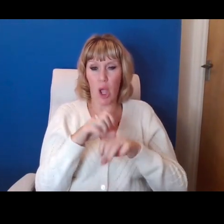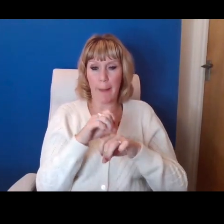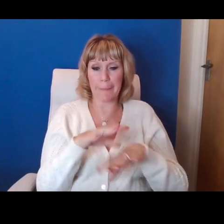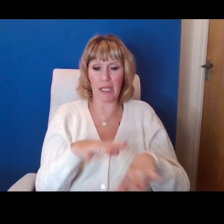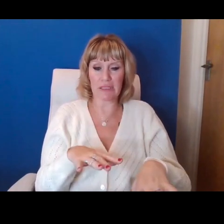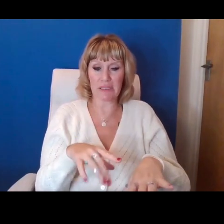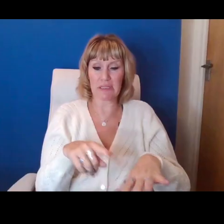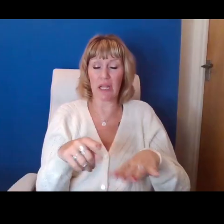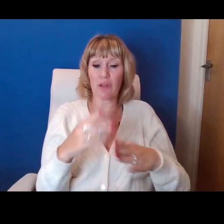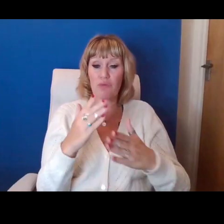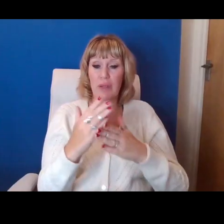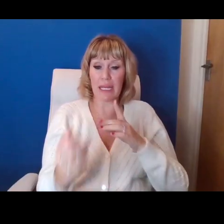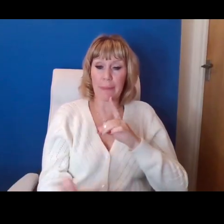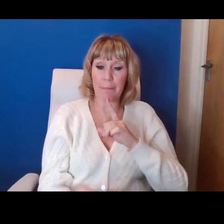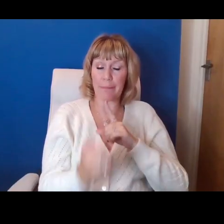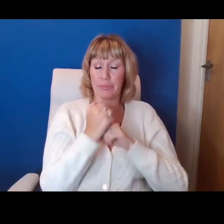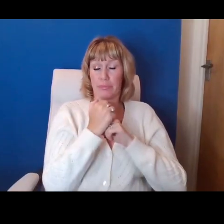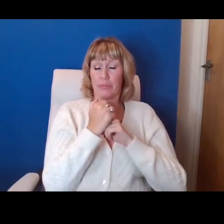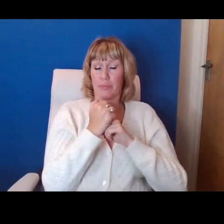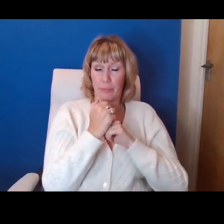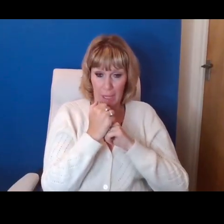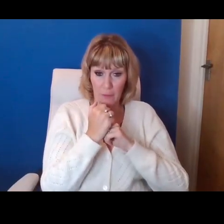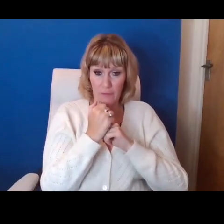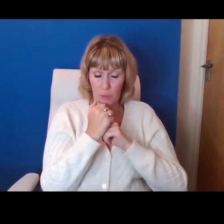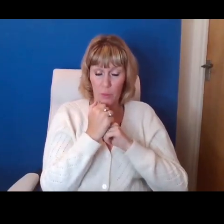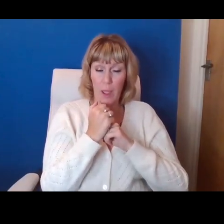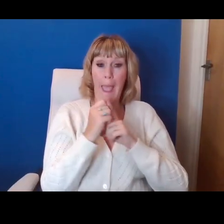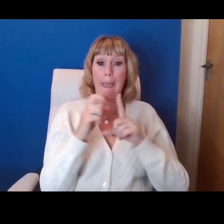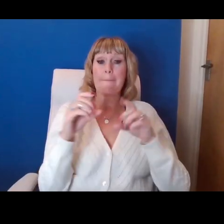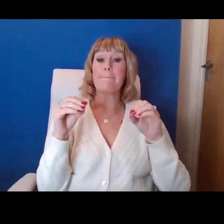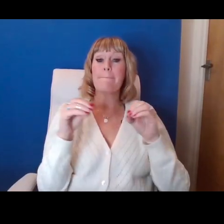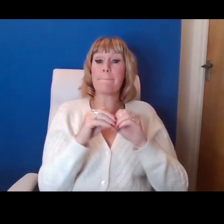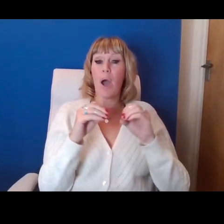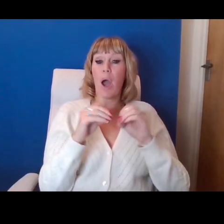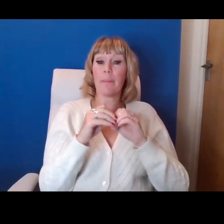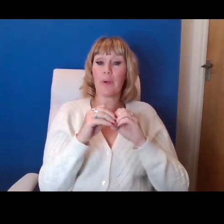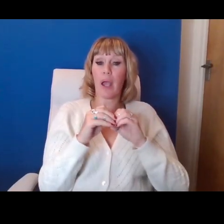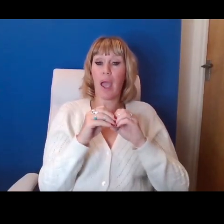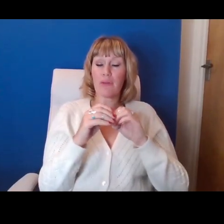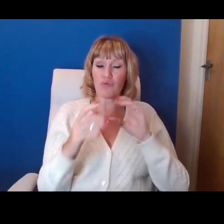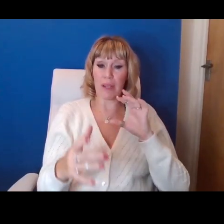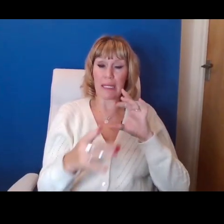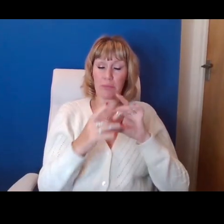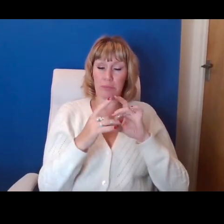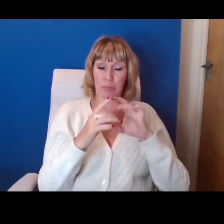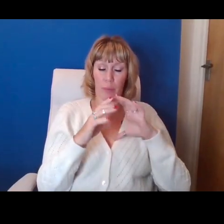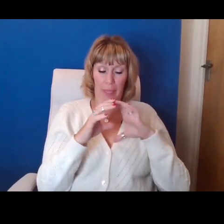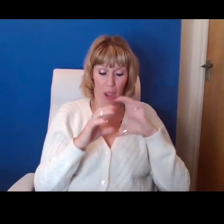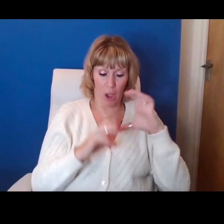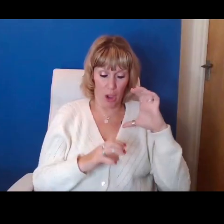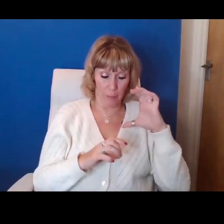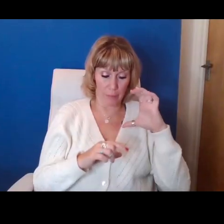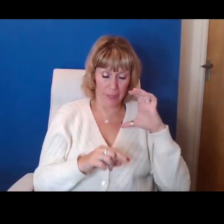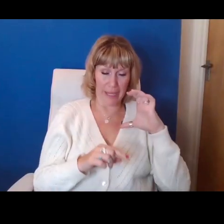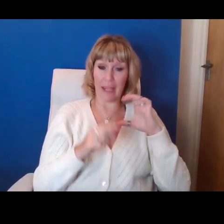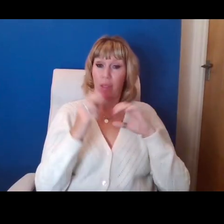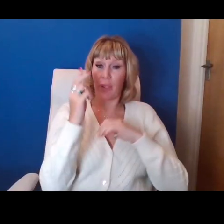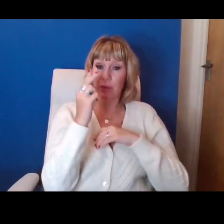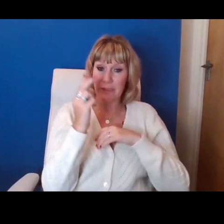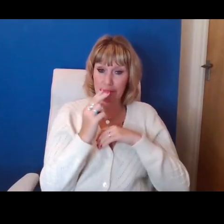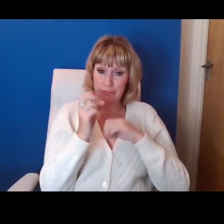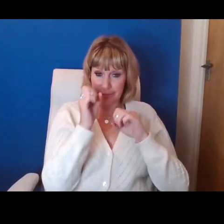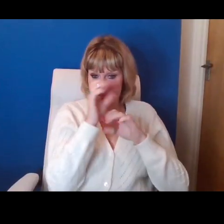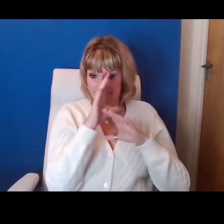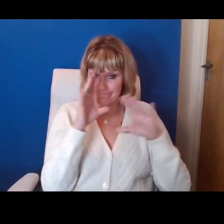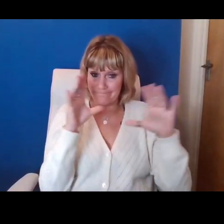is very powerful. Julie says Barbara has caught the essence of heartbreak and fantastic images from Cherry. Kate